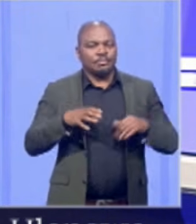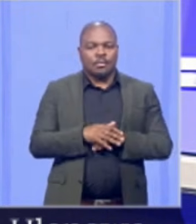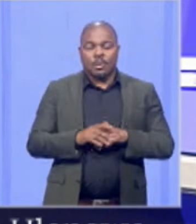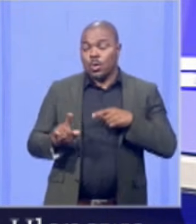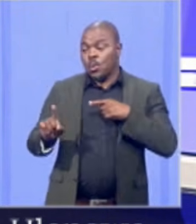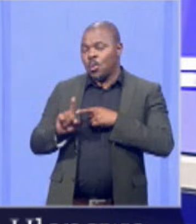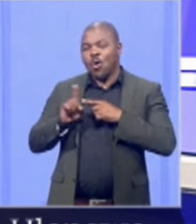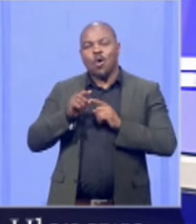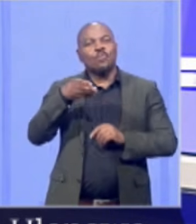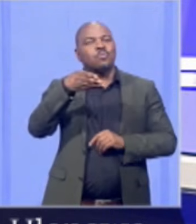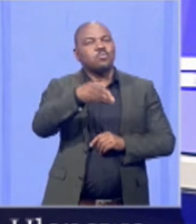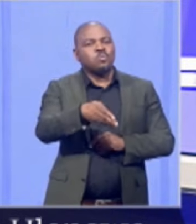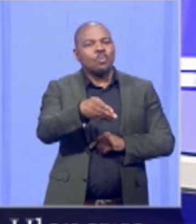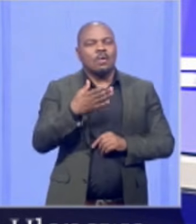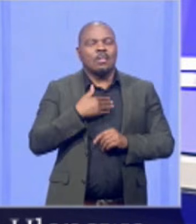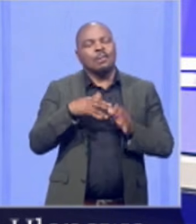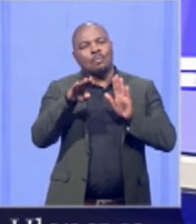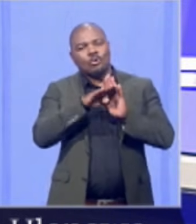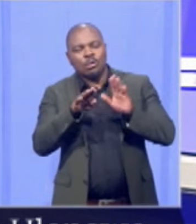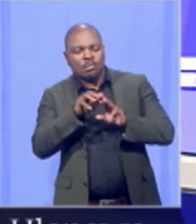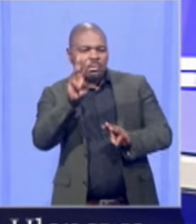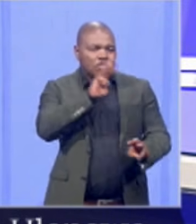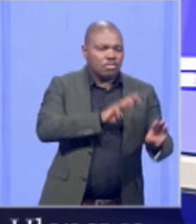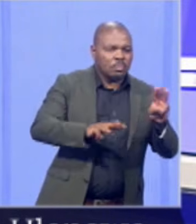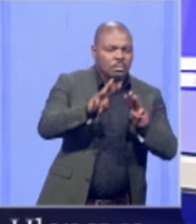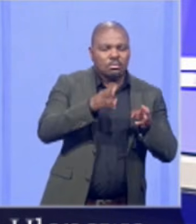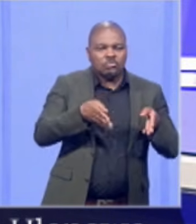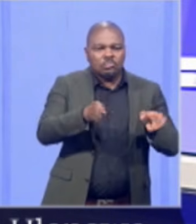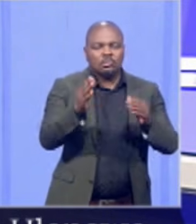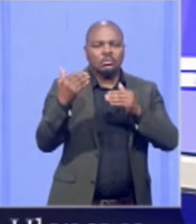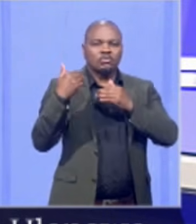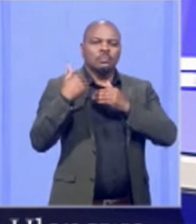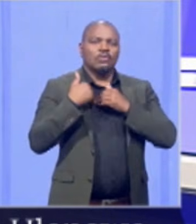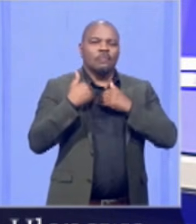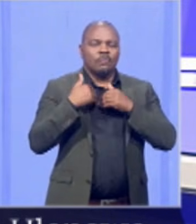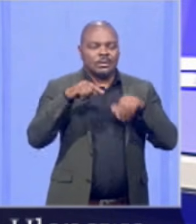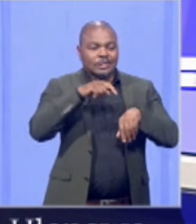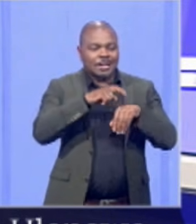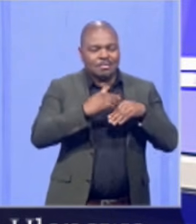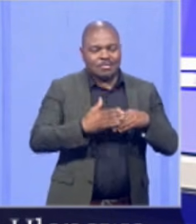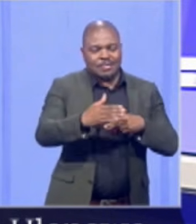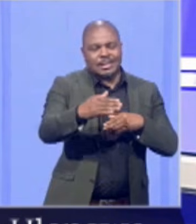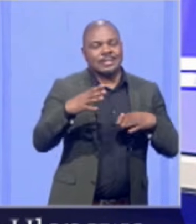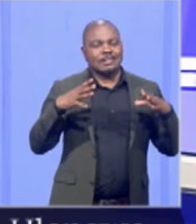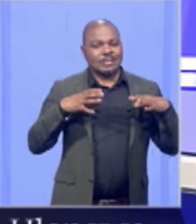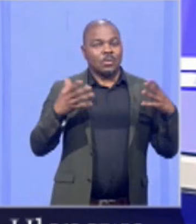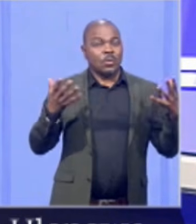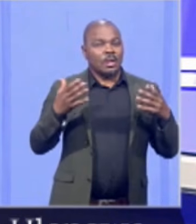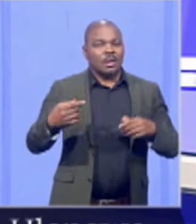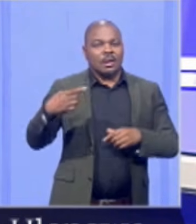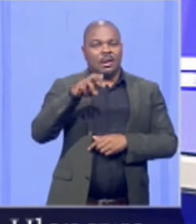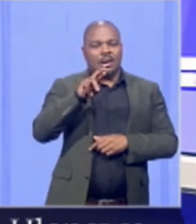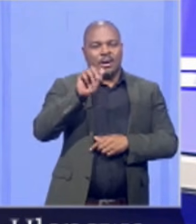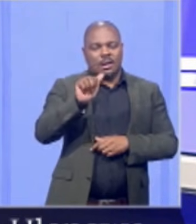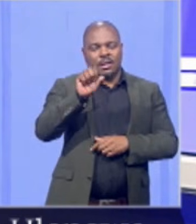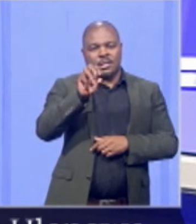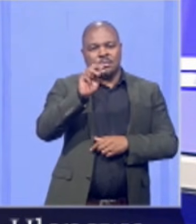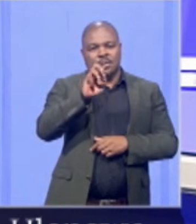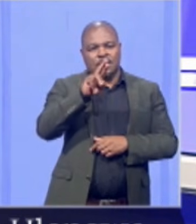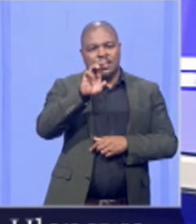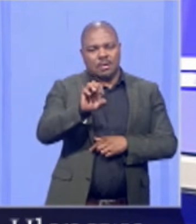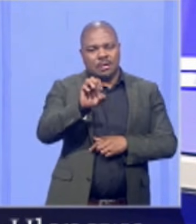o buile seno fa ba ne ba le mo letsholong la pabalesego ya mo mebileng ya nako ya paka ya meletlo ya Keresemose kwa Grasmere Toll